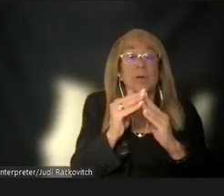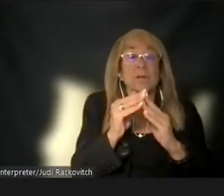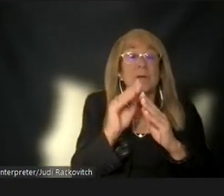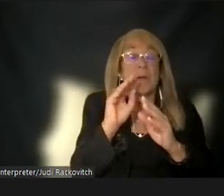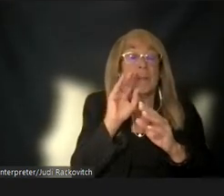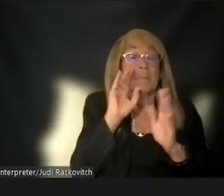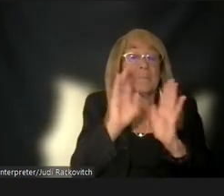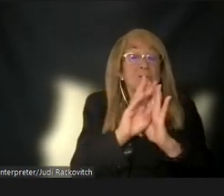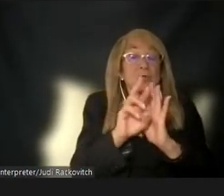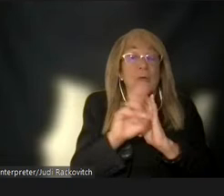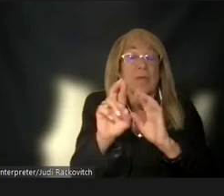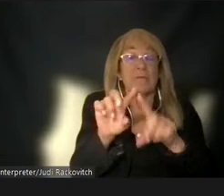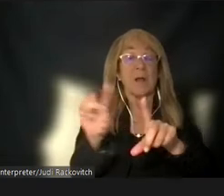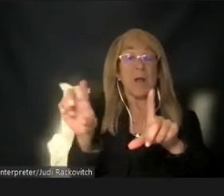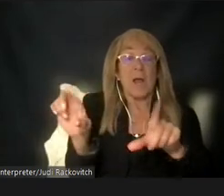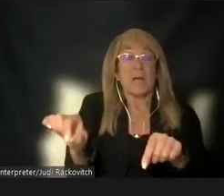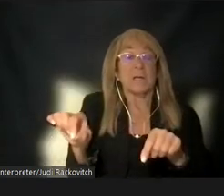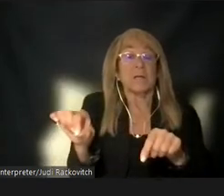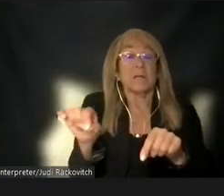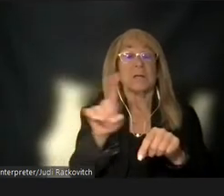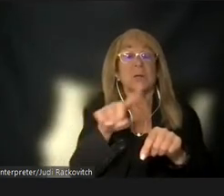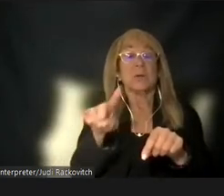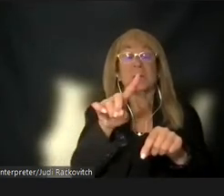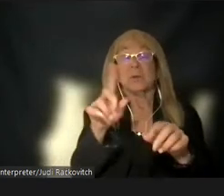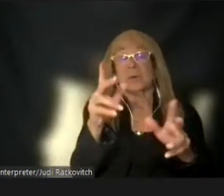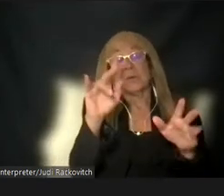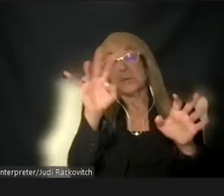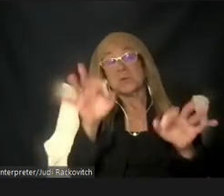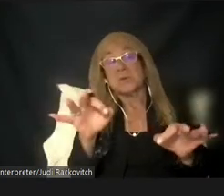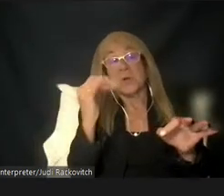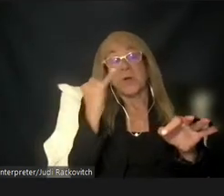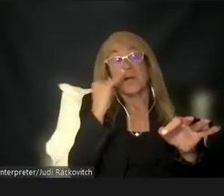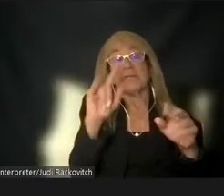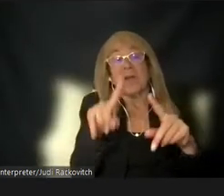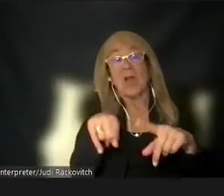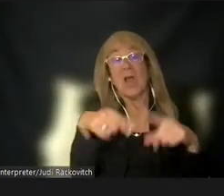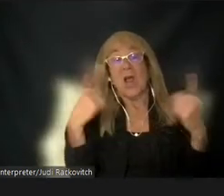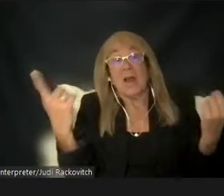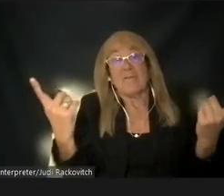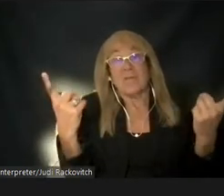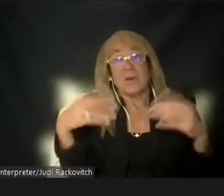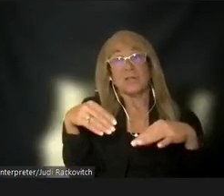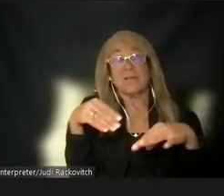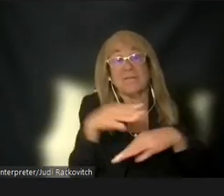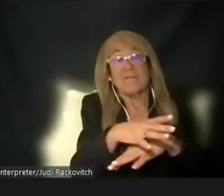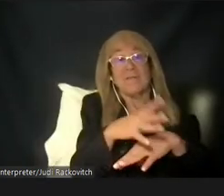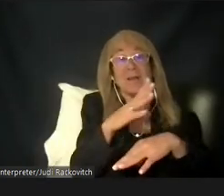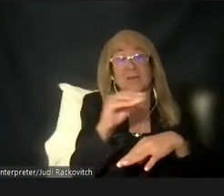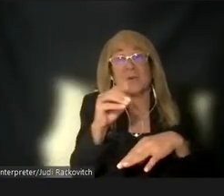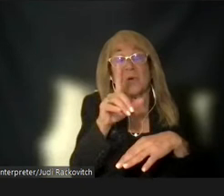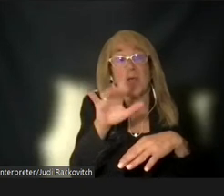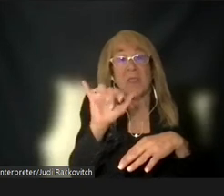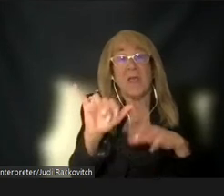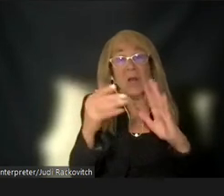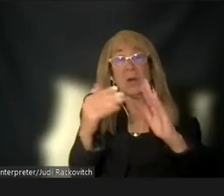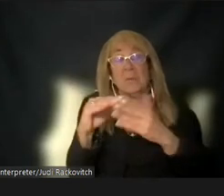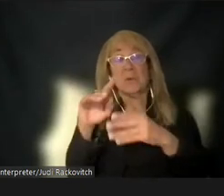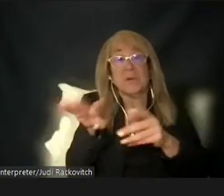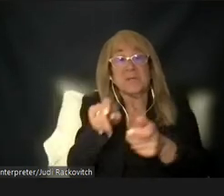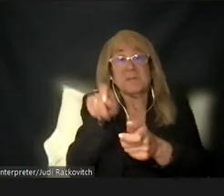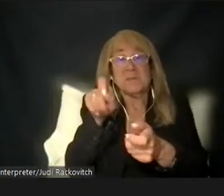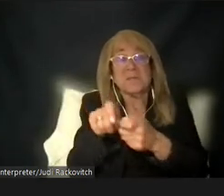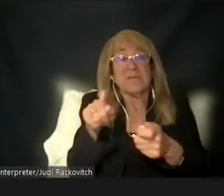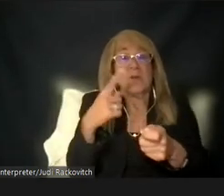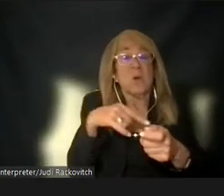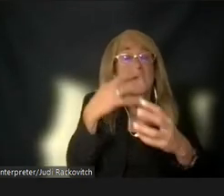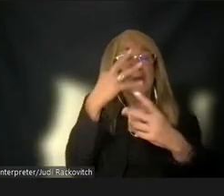We then determine whether the project would result in adverse effects on environmental justice populations or communities. We consider mitigations